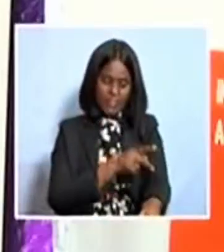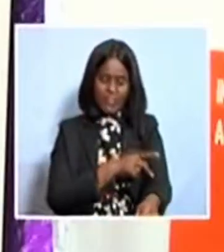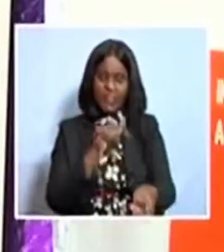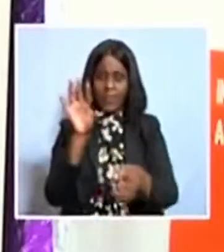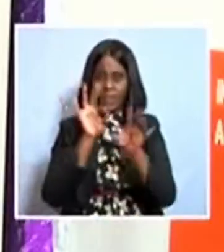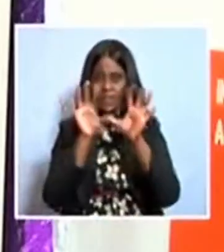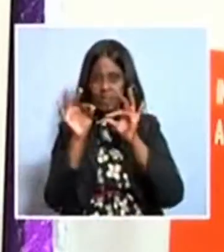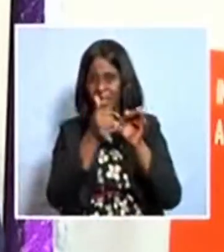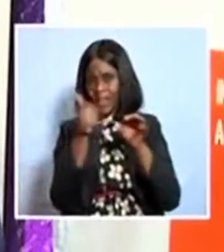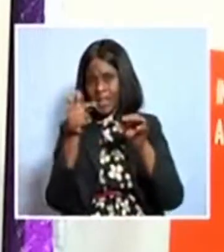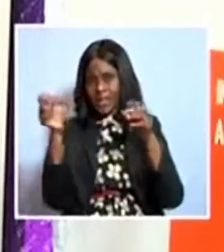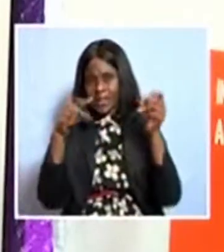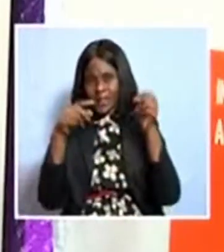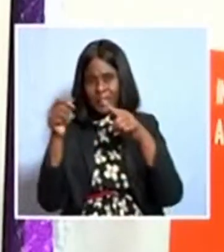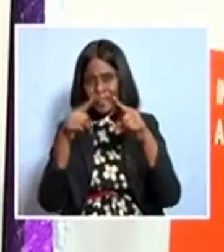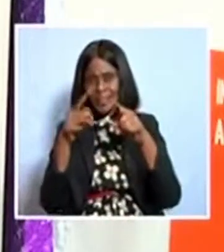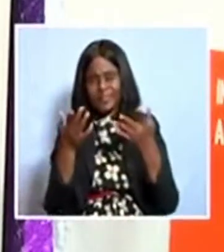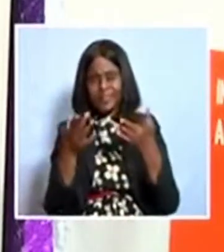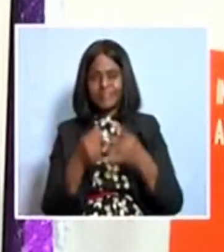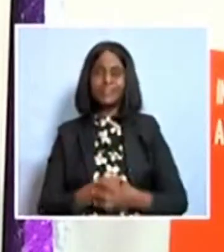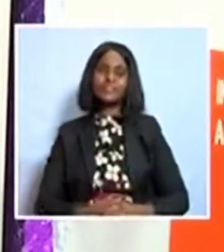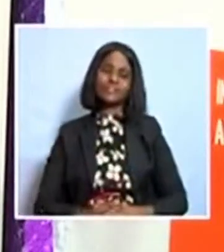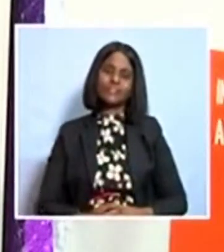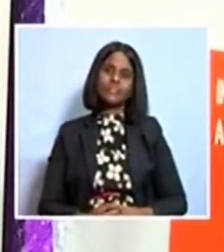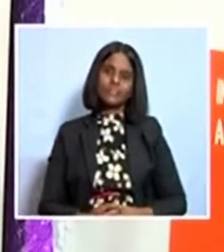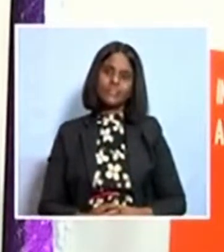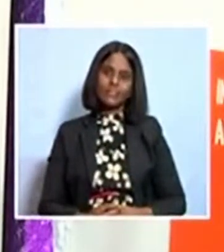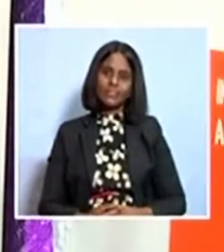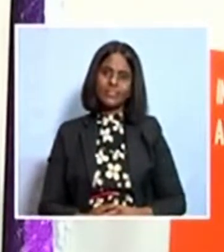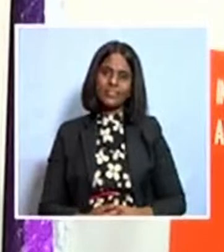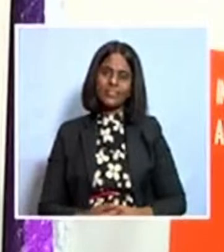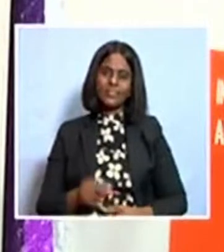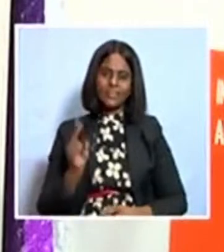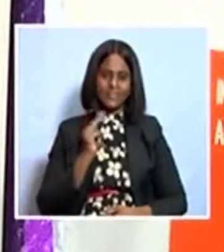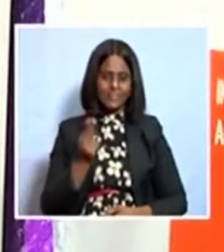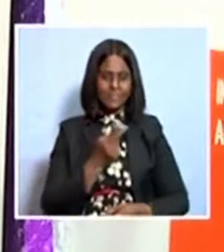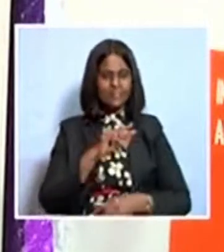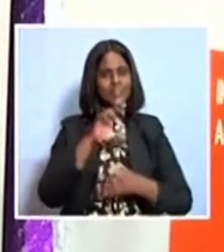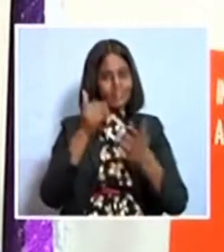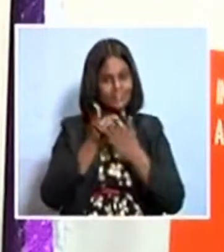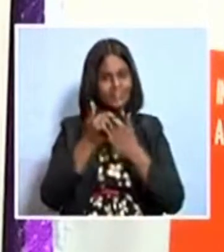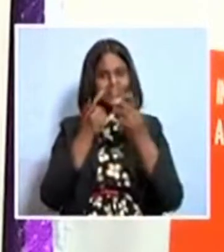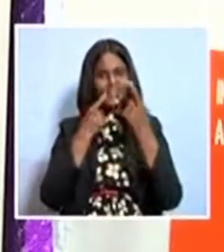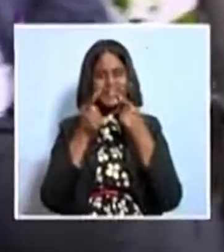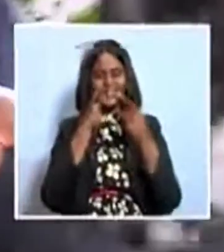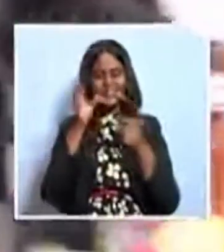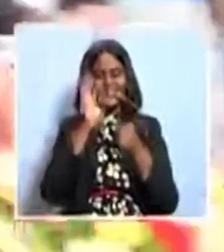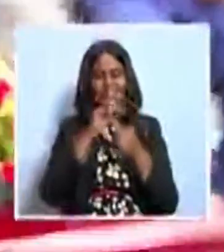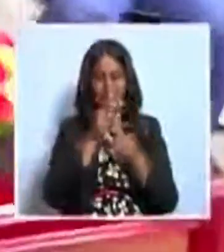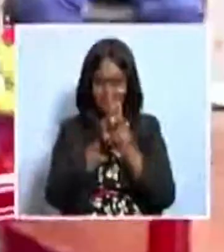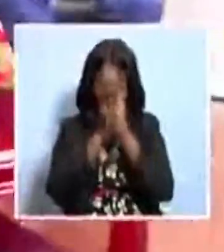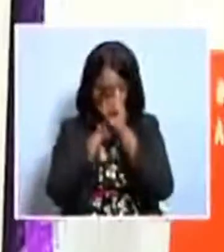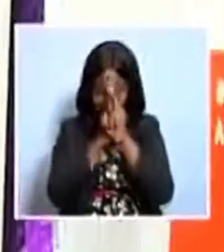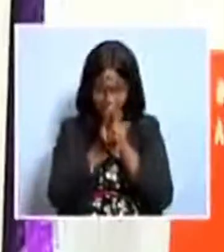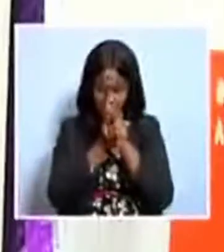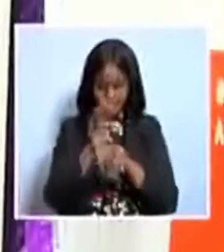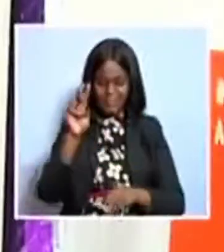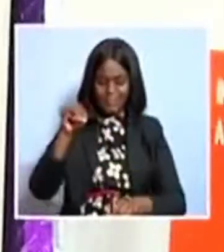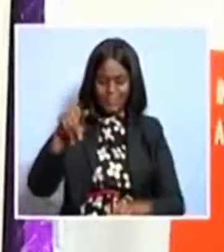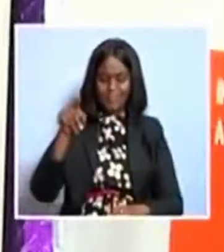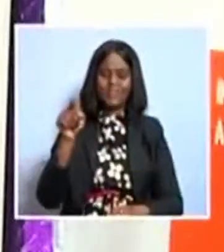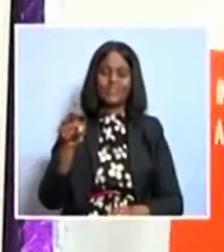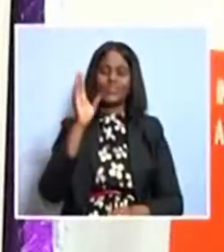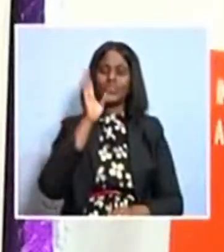any text that came through? Well, I think from my side, all has been picked up by the Honorable Minister, Honorable